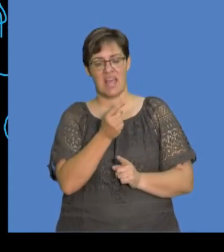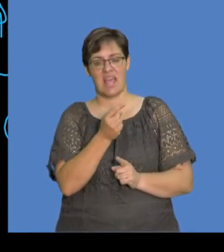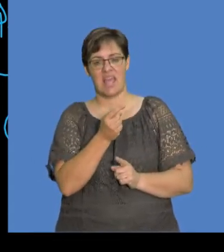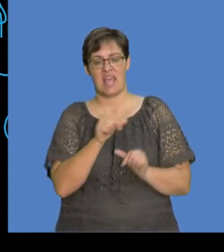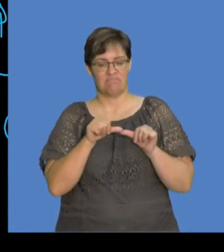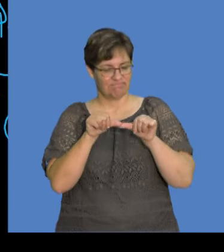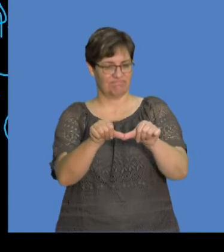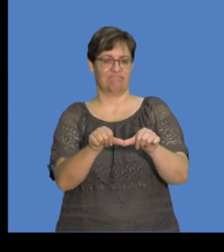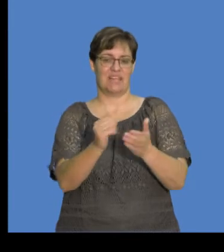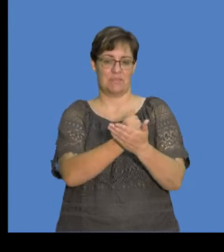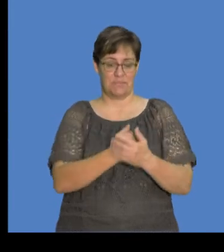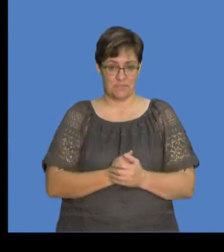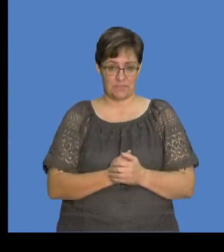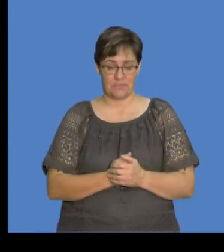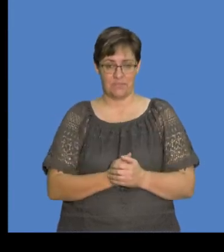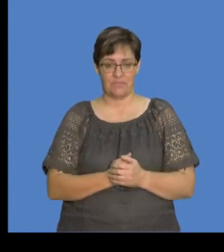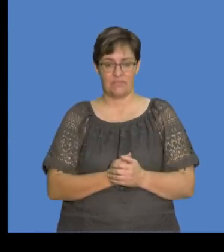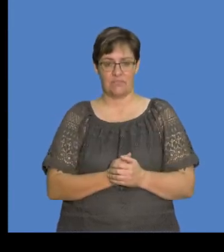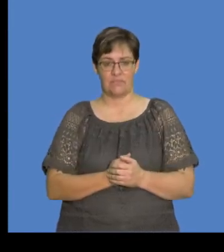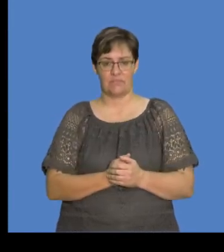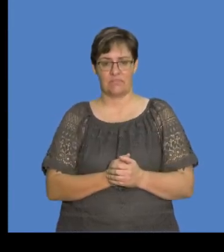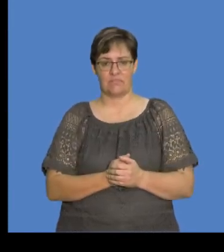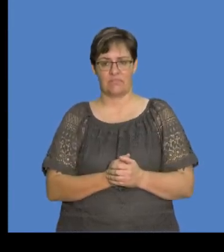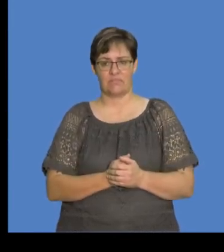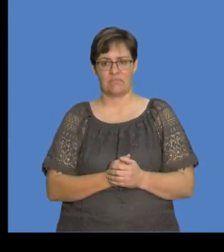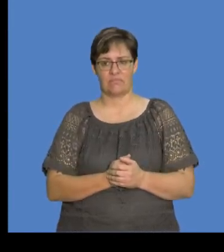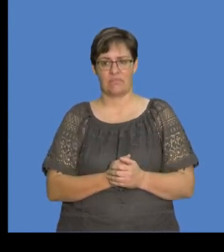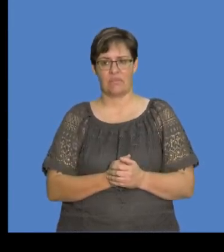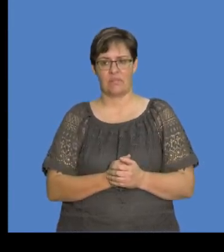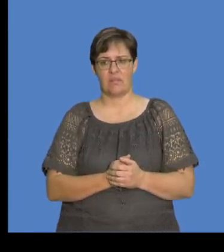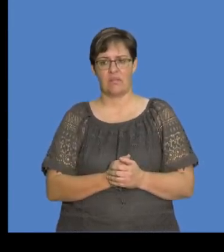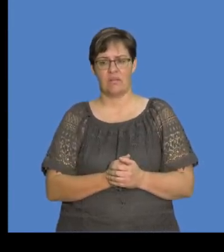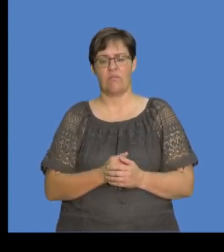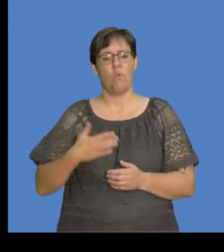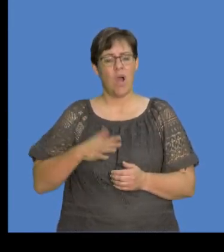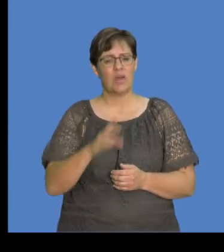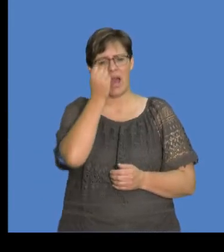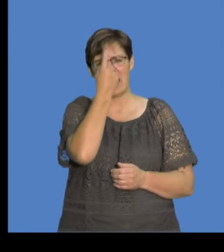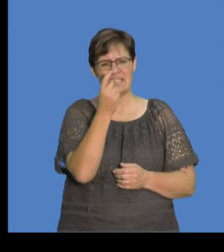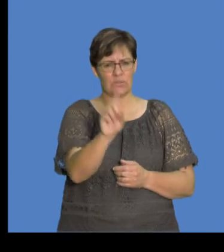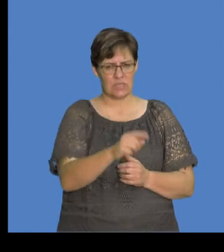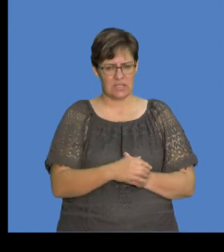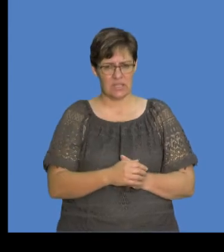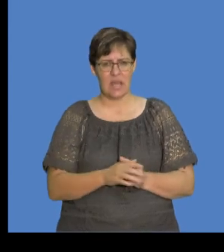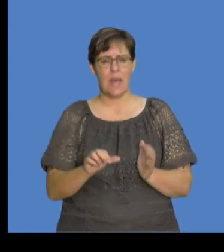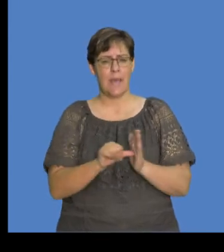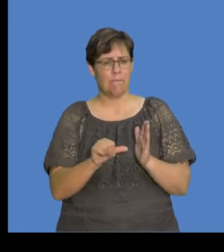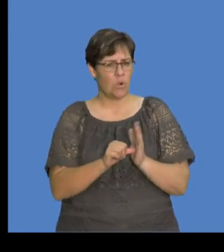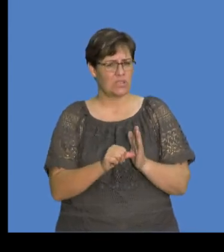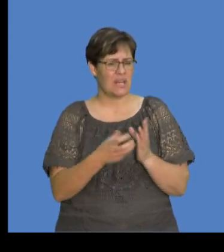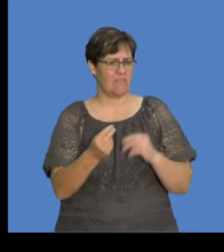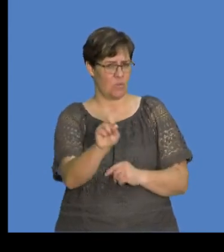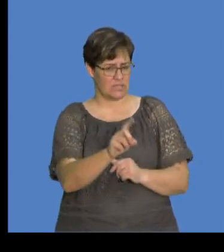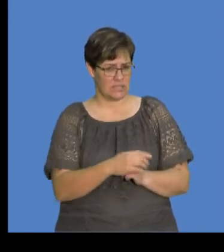All right, okay? Now, we also want to understand something, okay, which is very important,